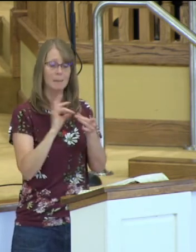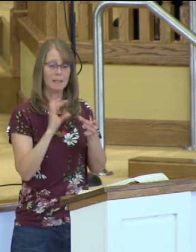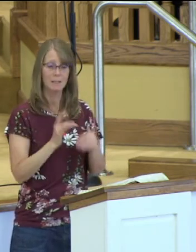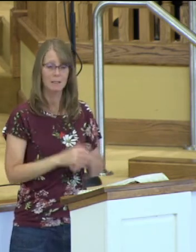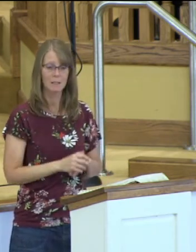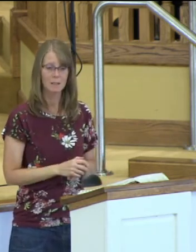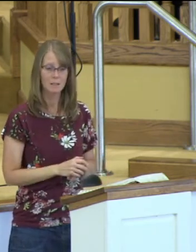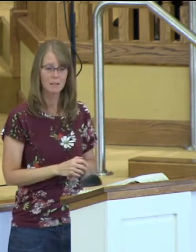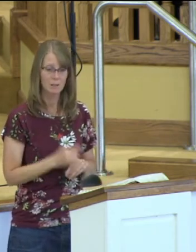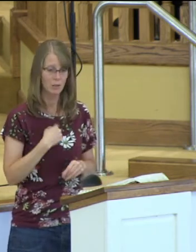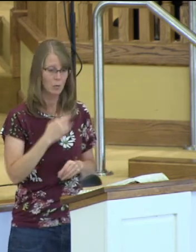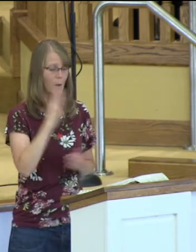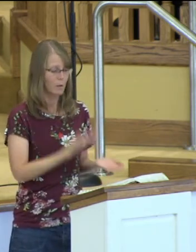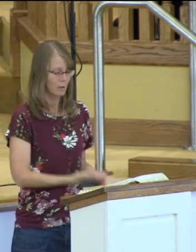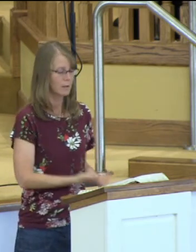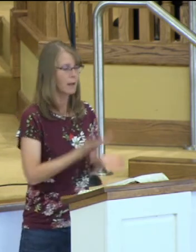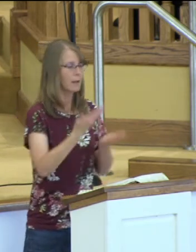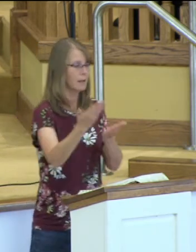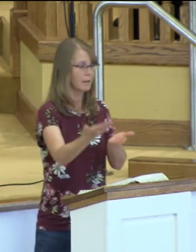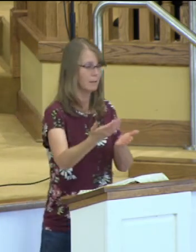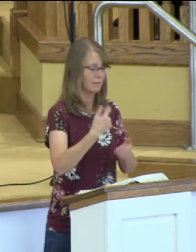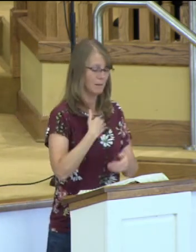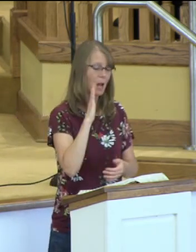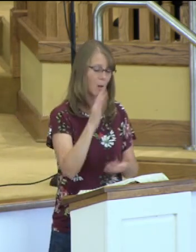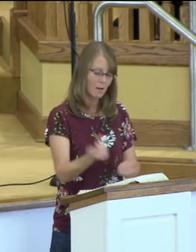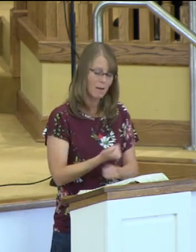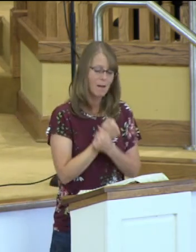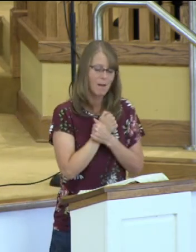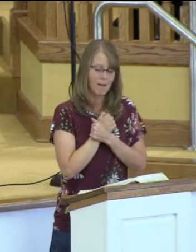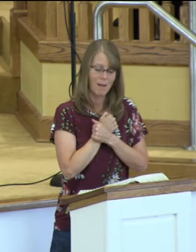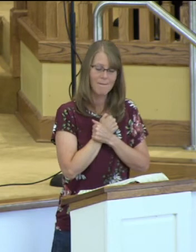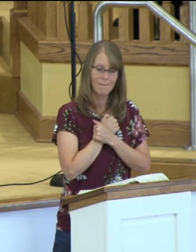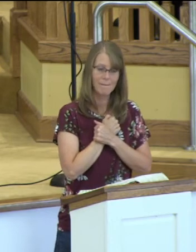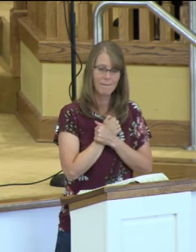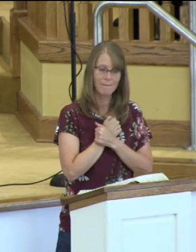so I'll take it. And I will love it.